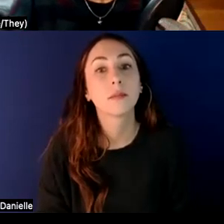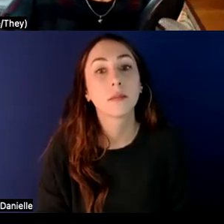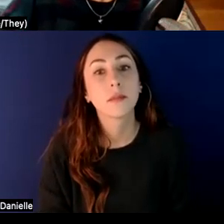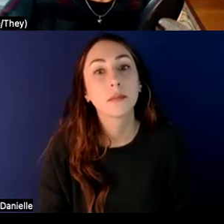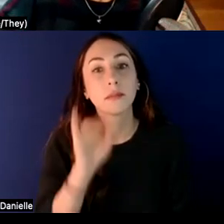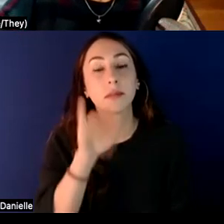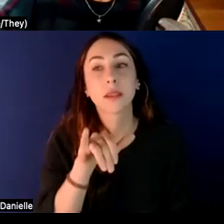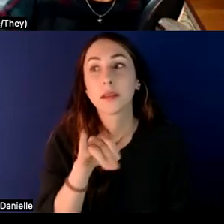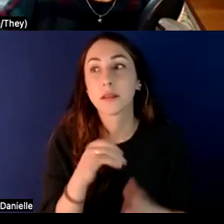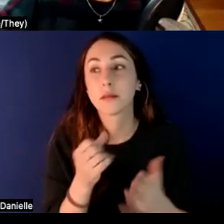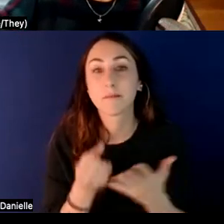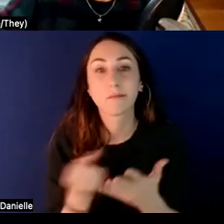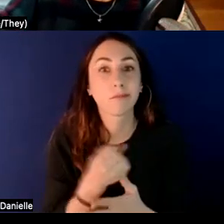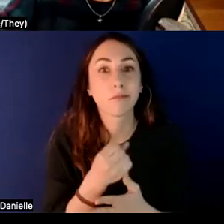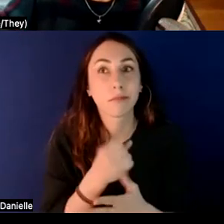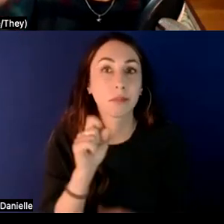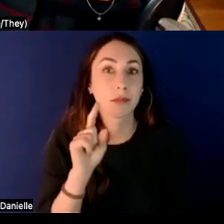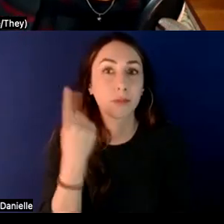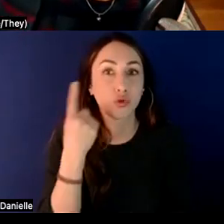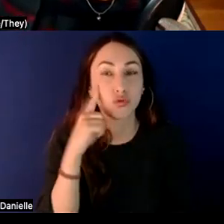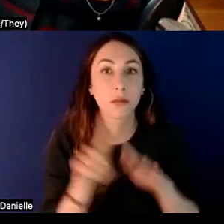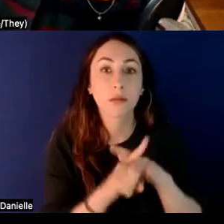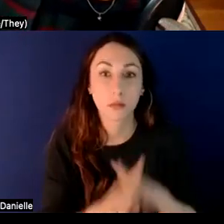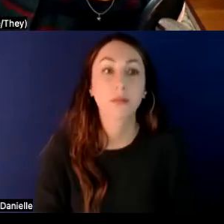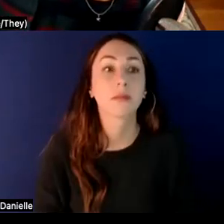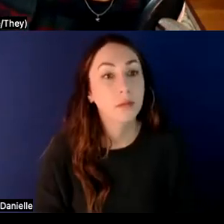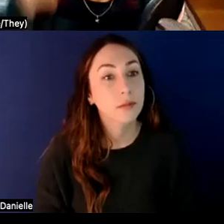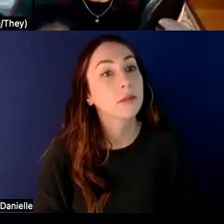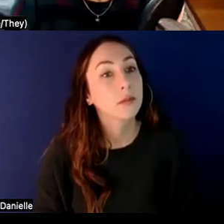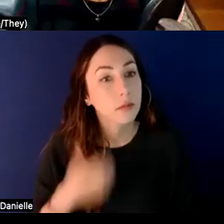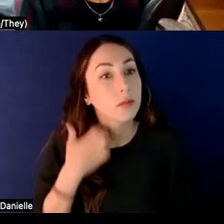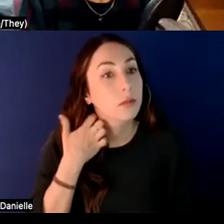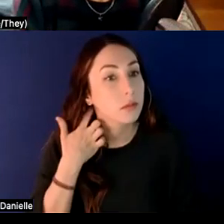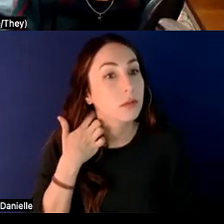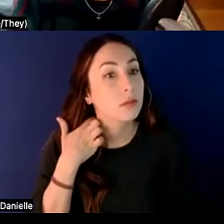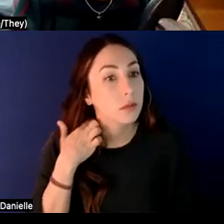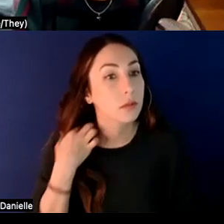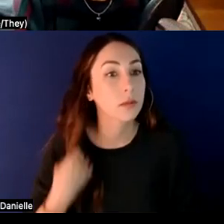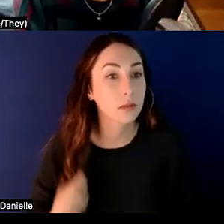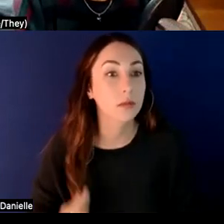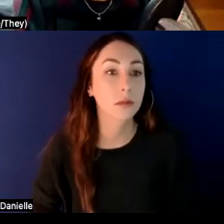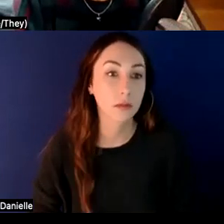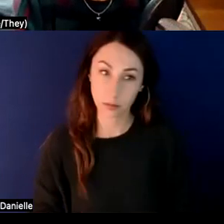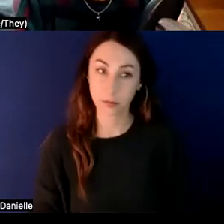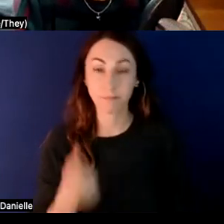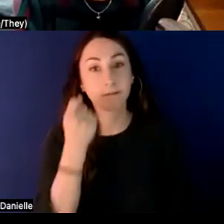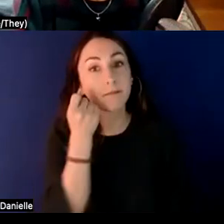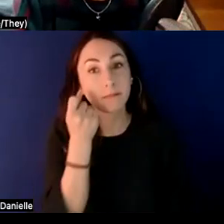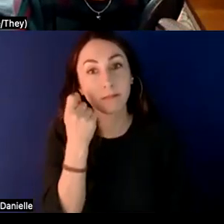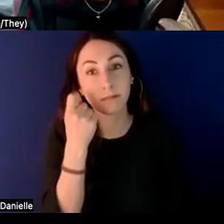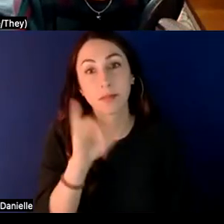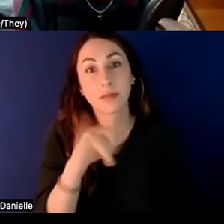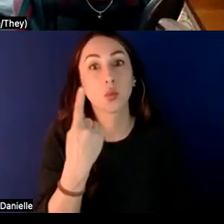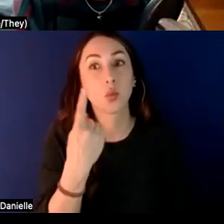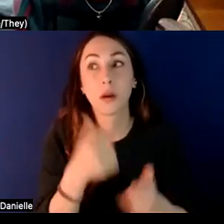number one that pops up. I really feel that, because it's like when that's one of the most amazing things